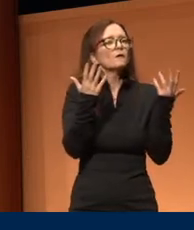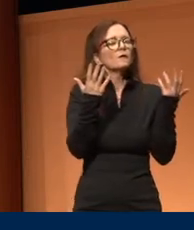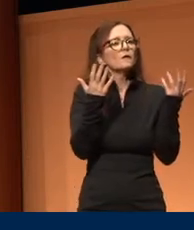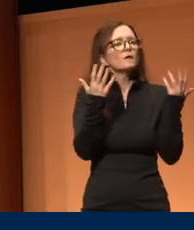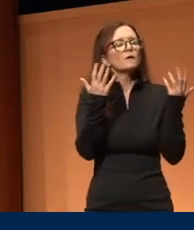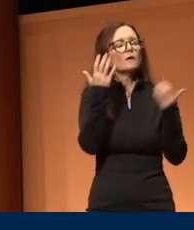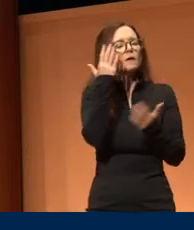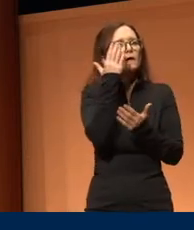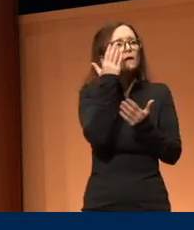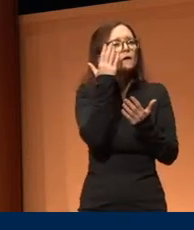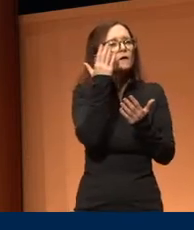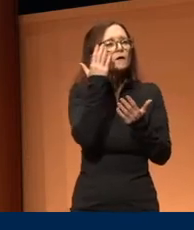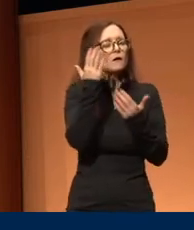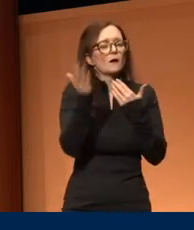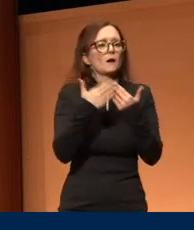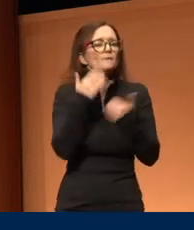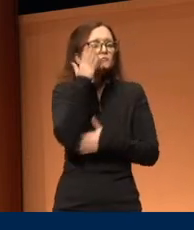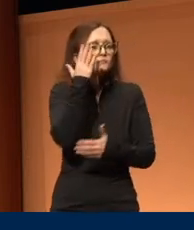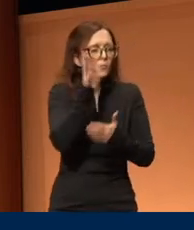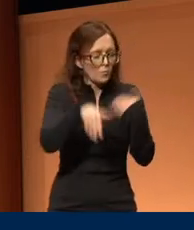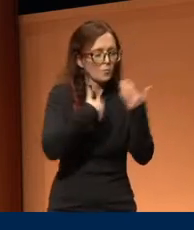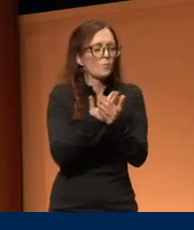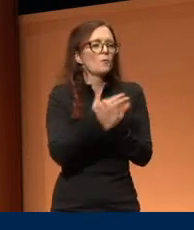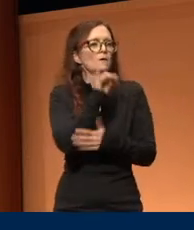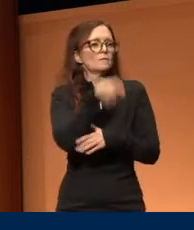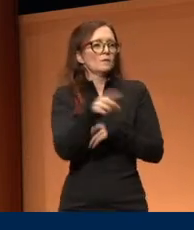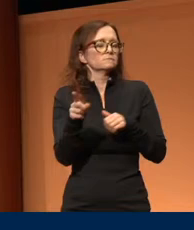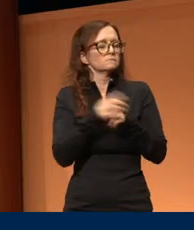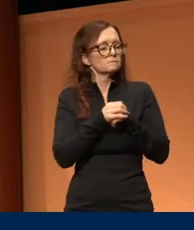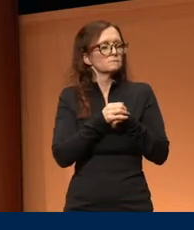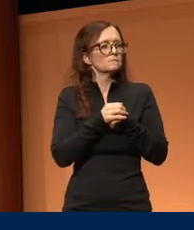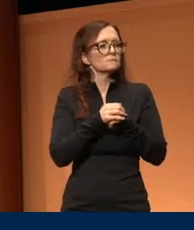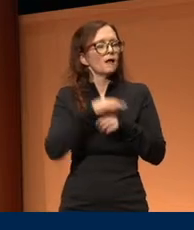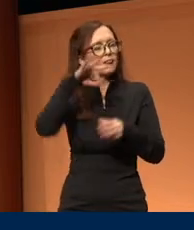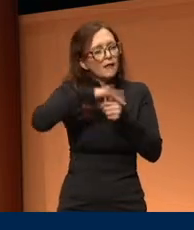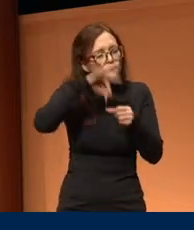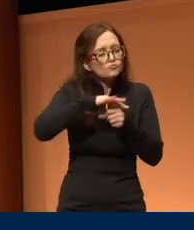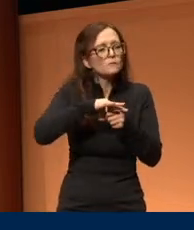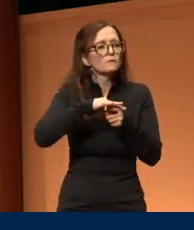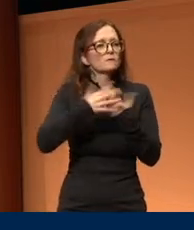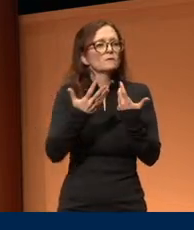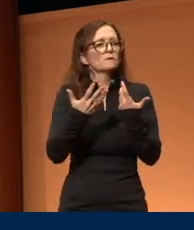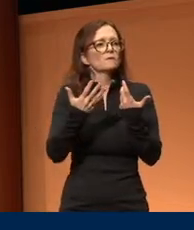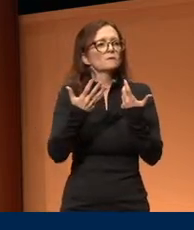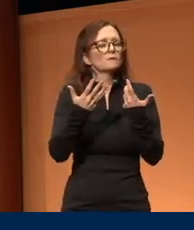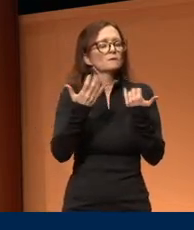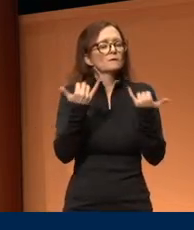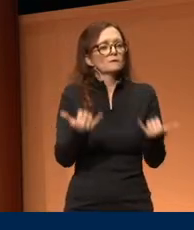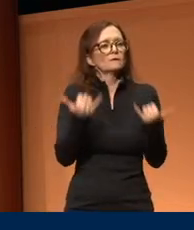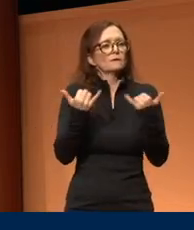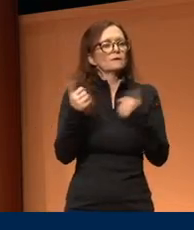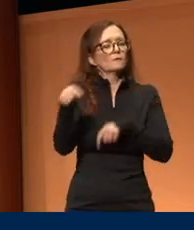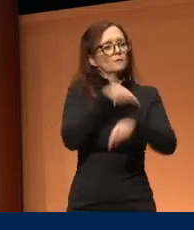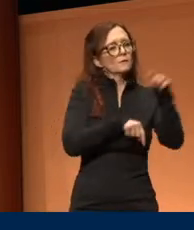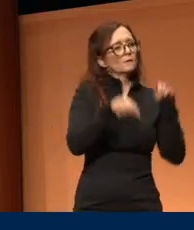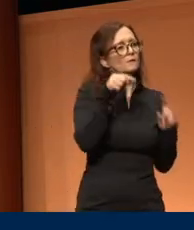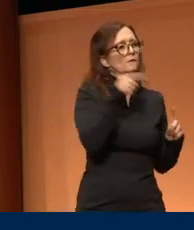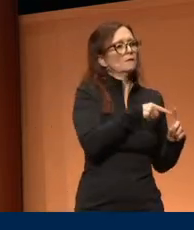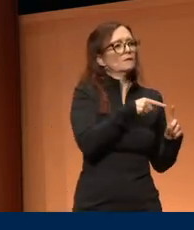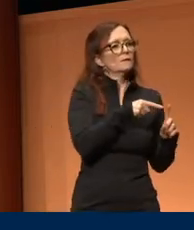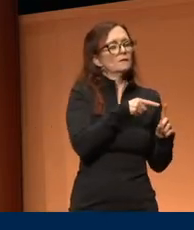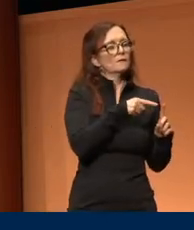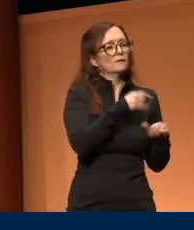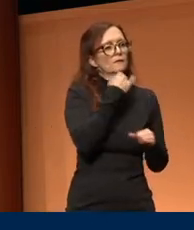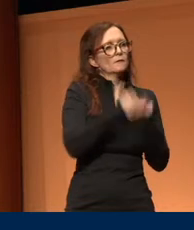almost all the design choices behind our so-called electoral democracies. Let me now return to and end